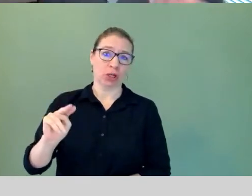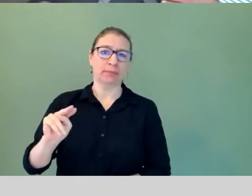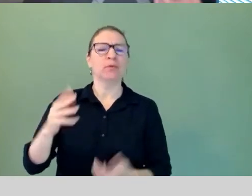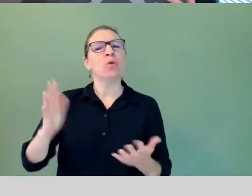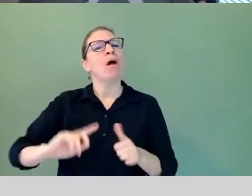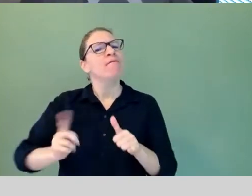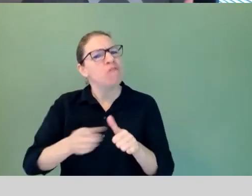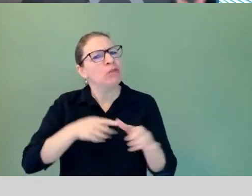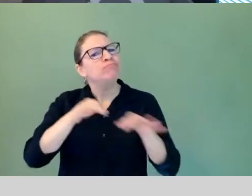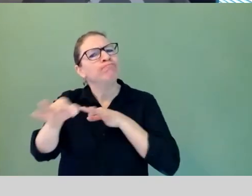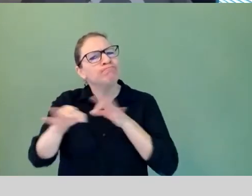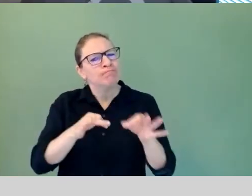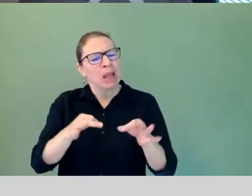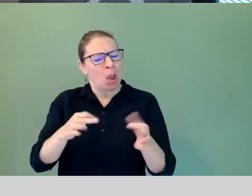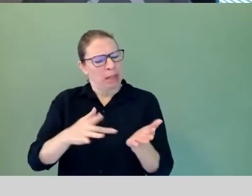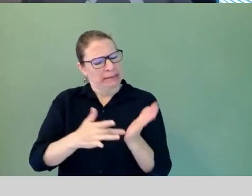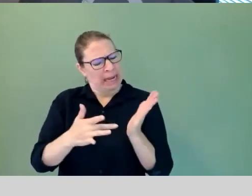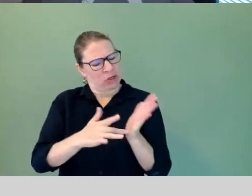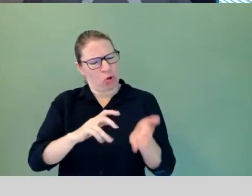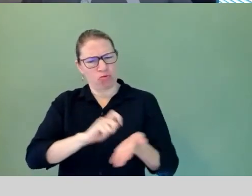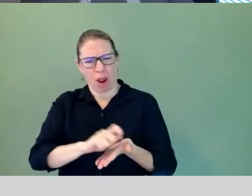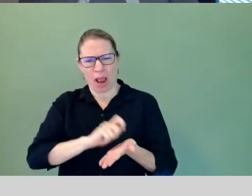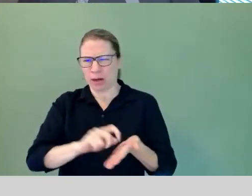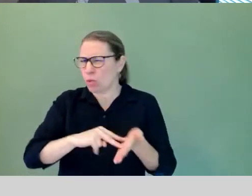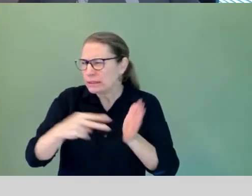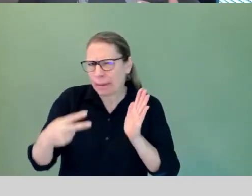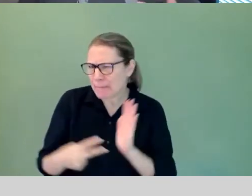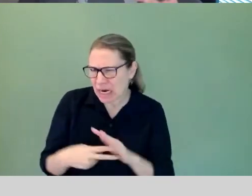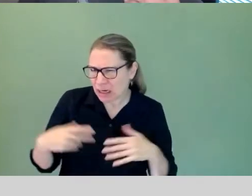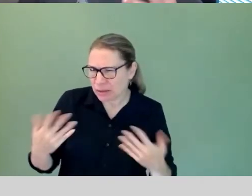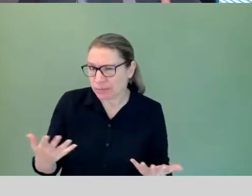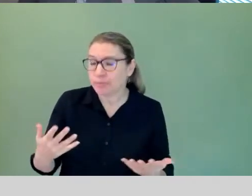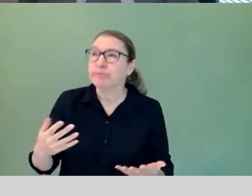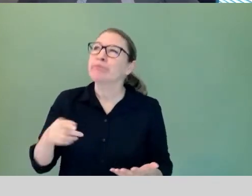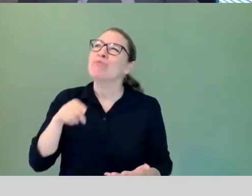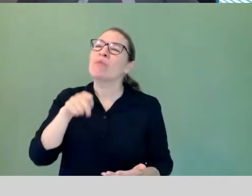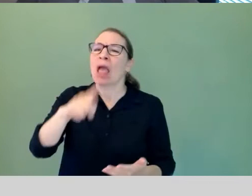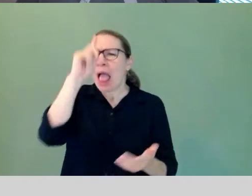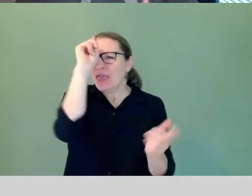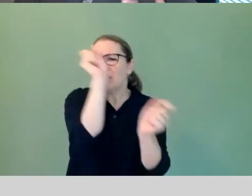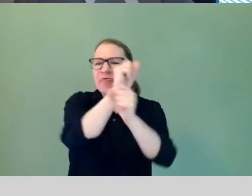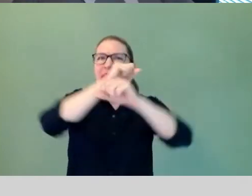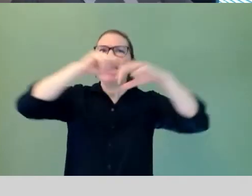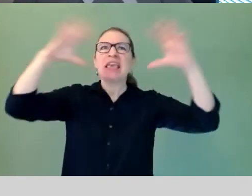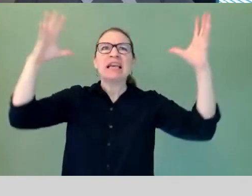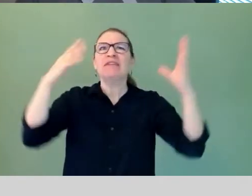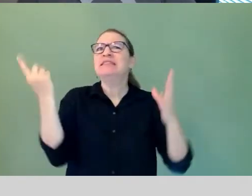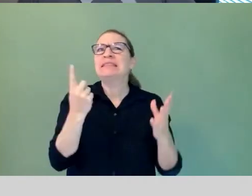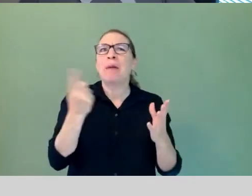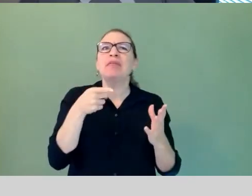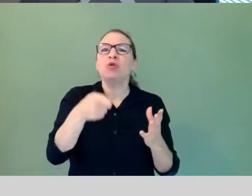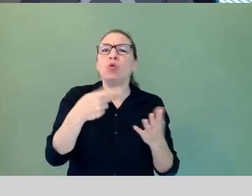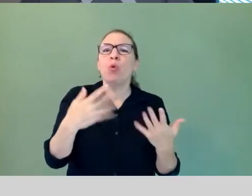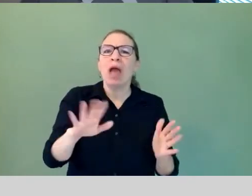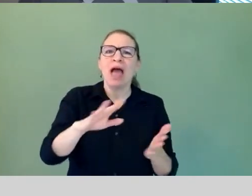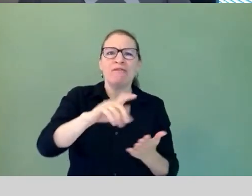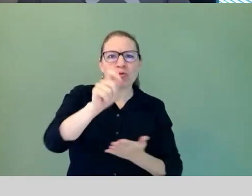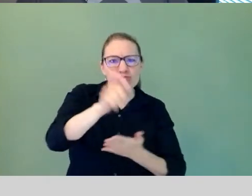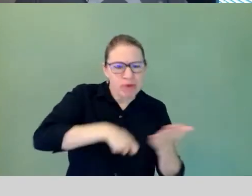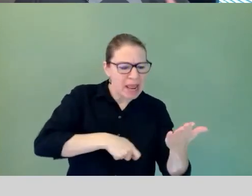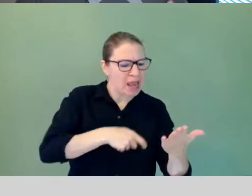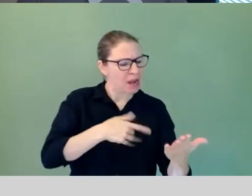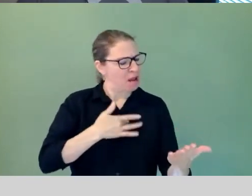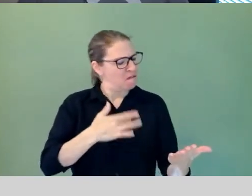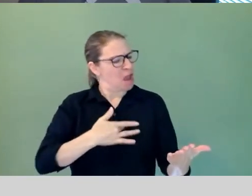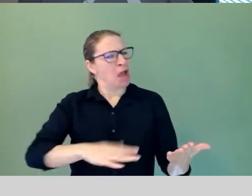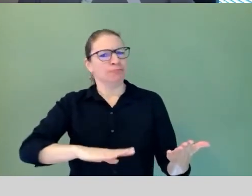specifically, what is technical writing? Think of a piece or a tutorial or some documentation that you've worked on